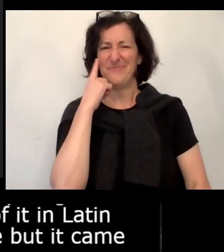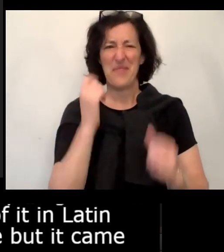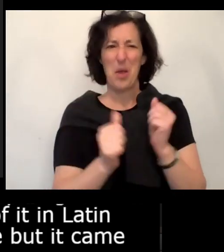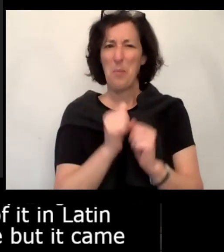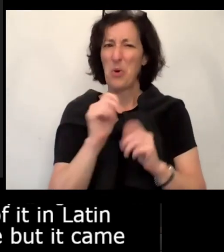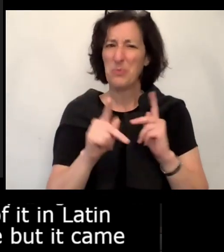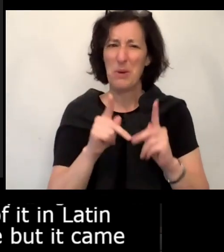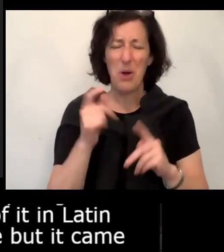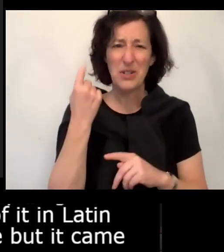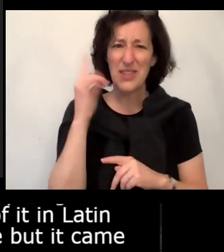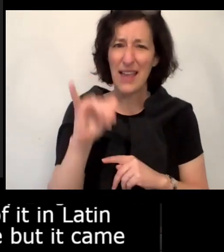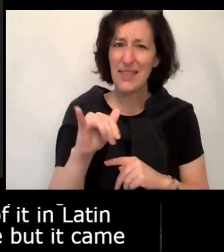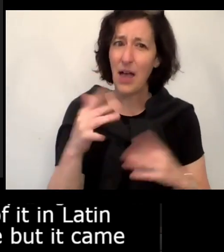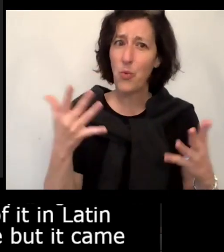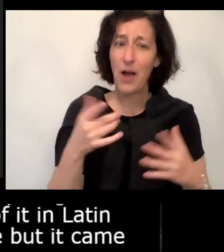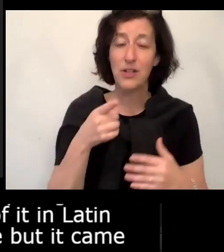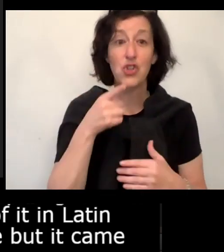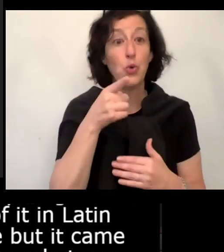you're an attorney. What say you?